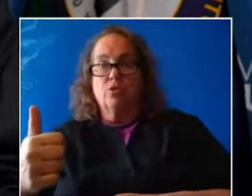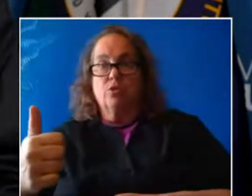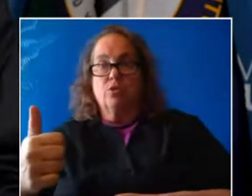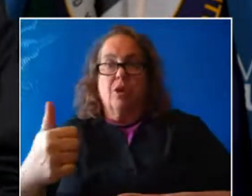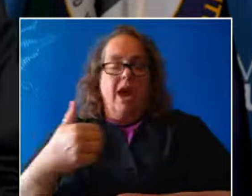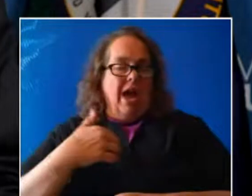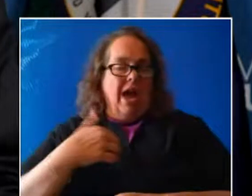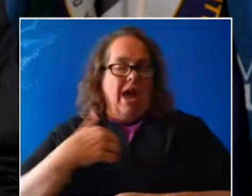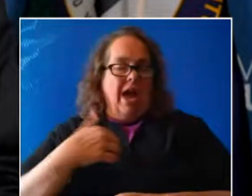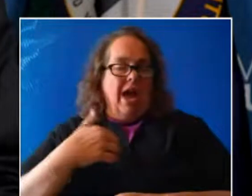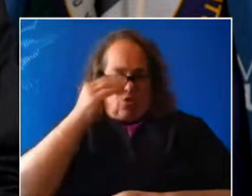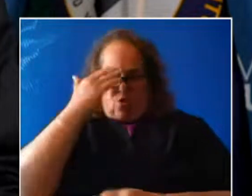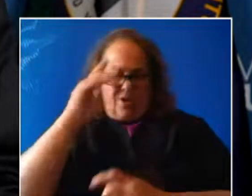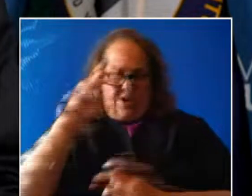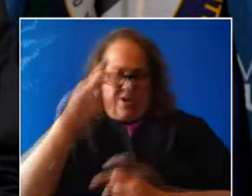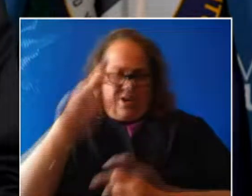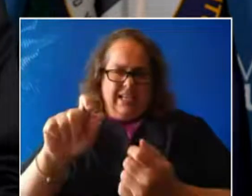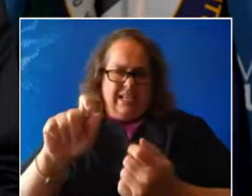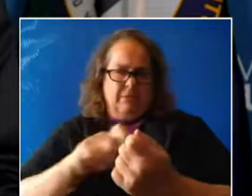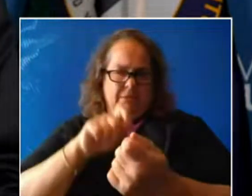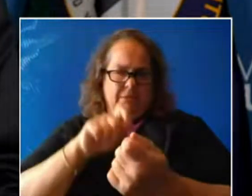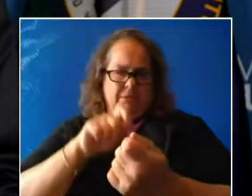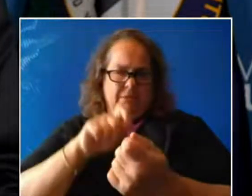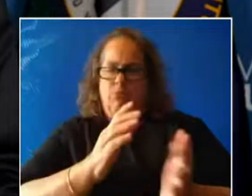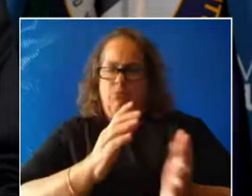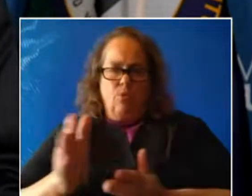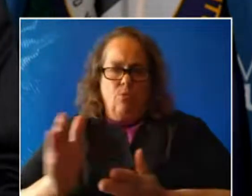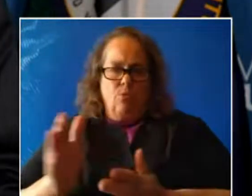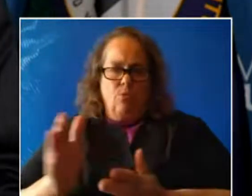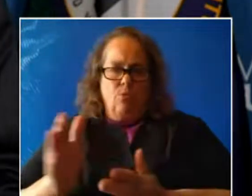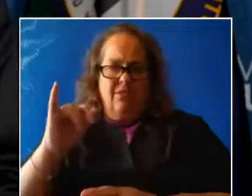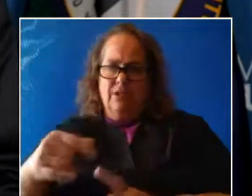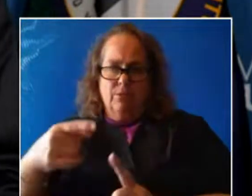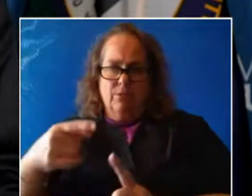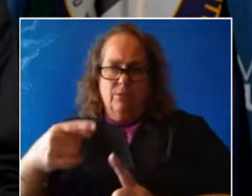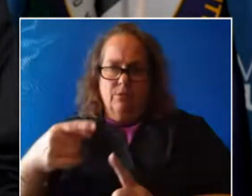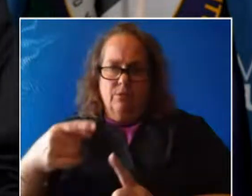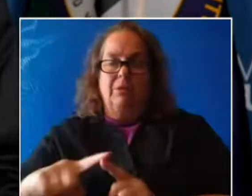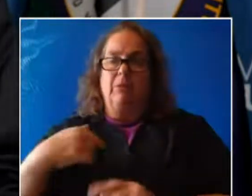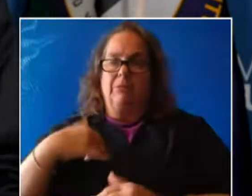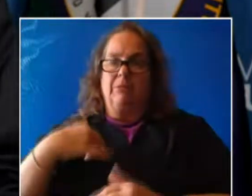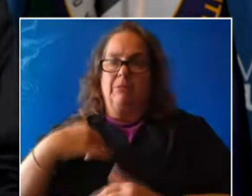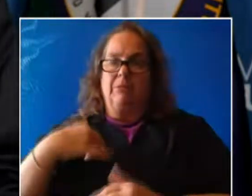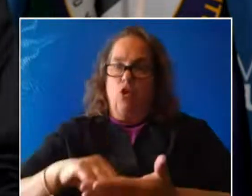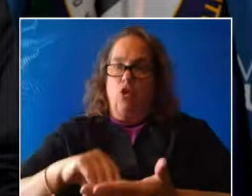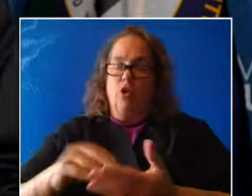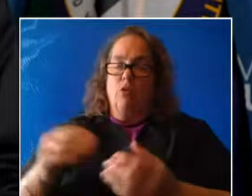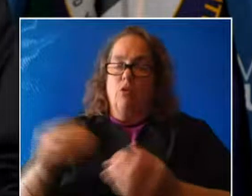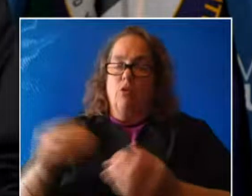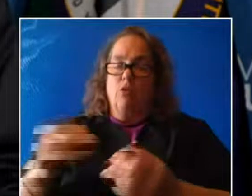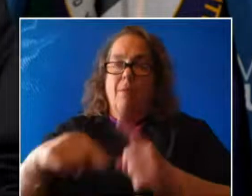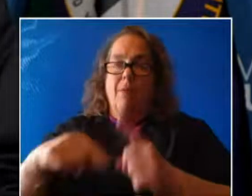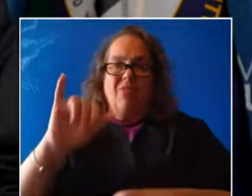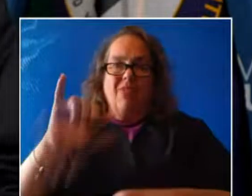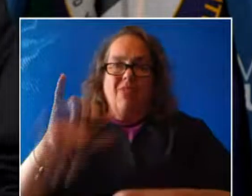specific preparations at this point. I'm still learning more about that arrest, which was recent.